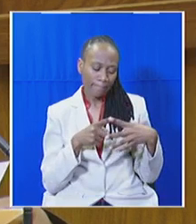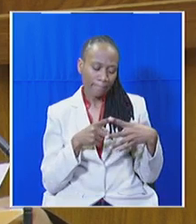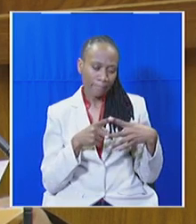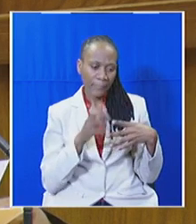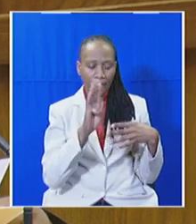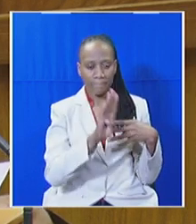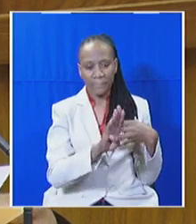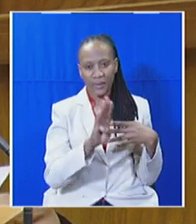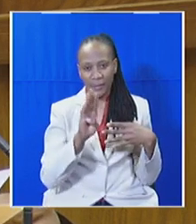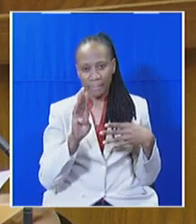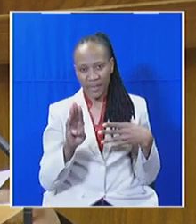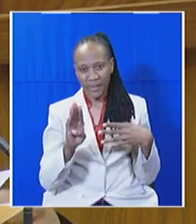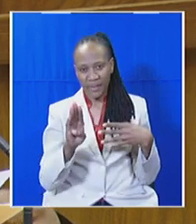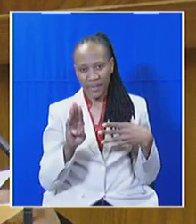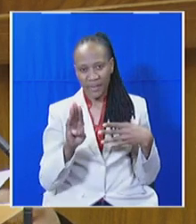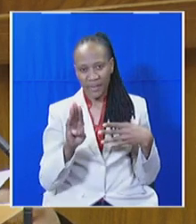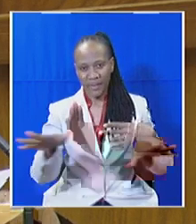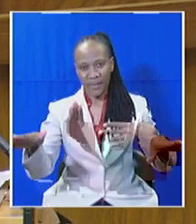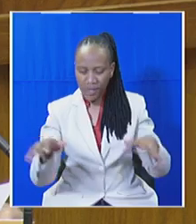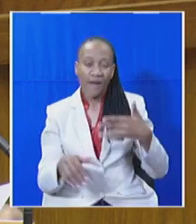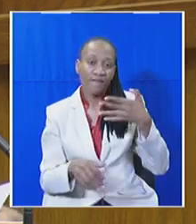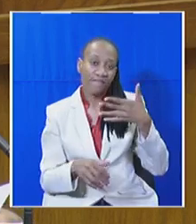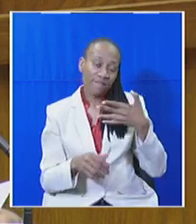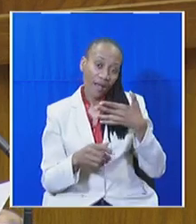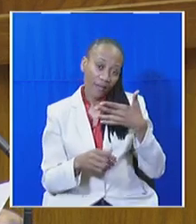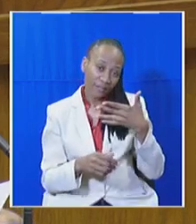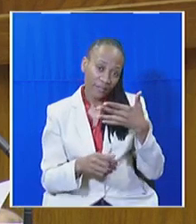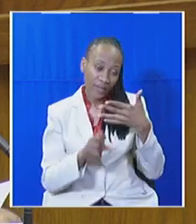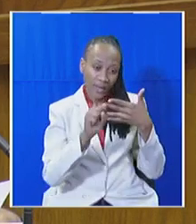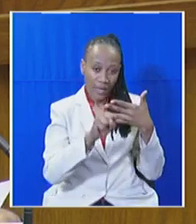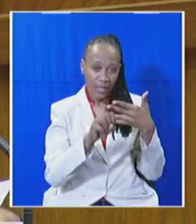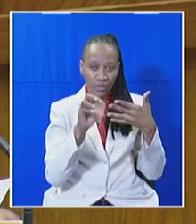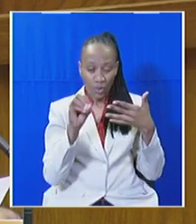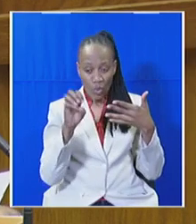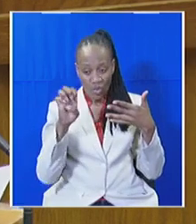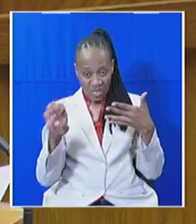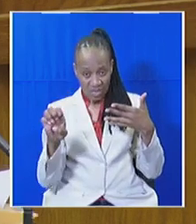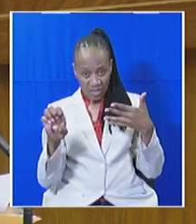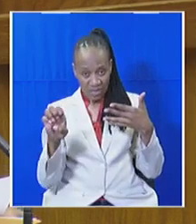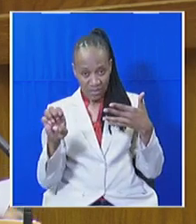broadband rollout; and state-owned companies.